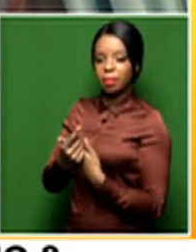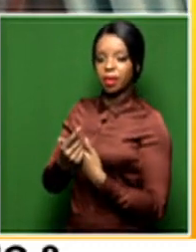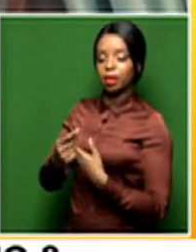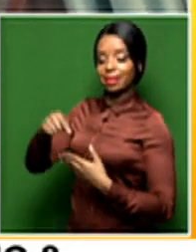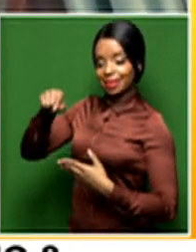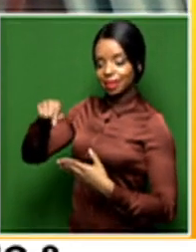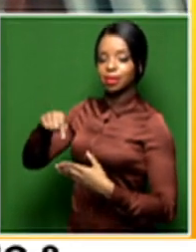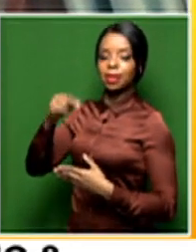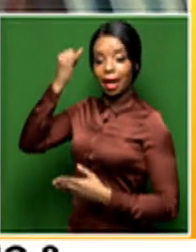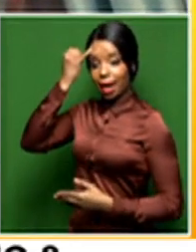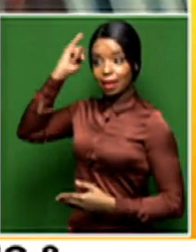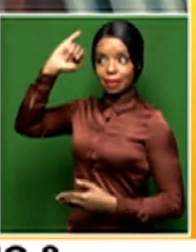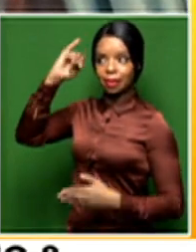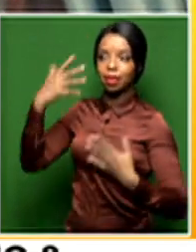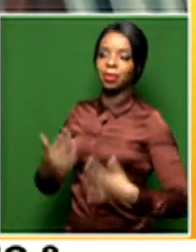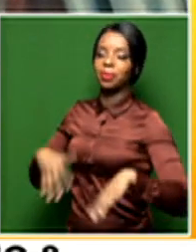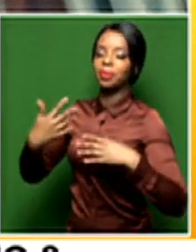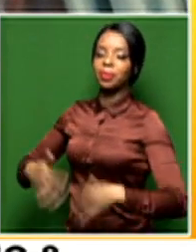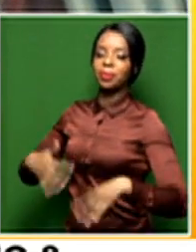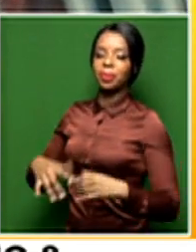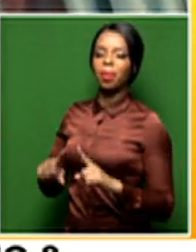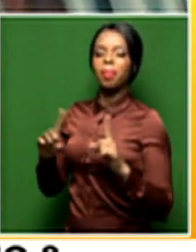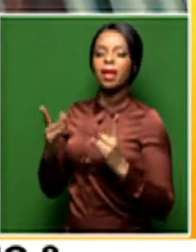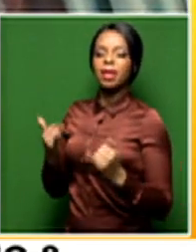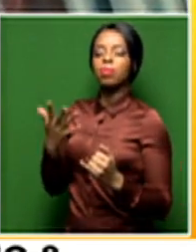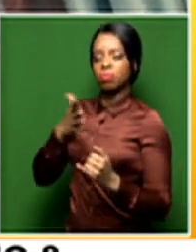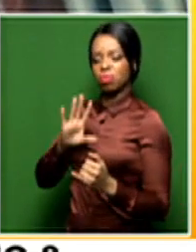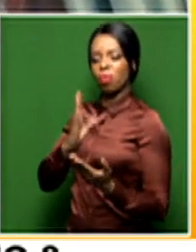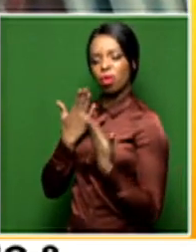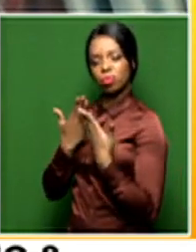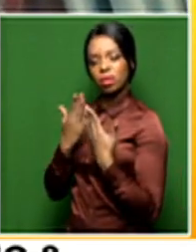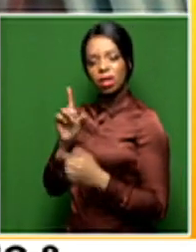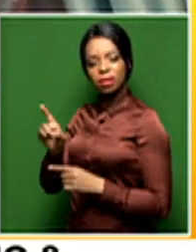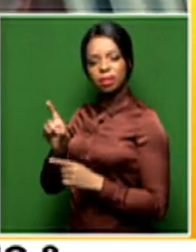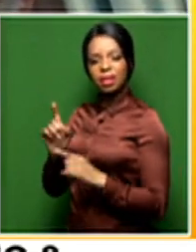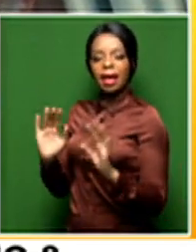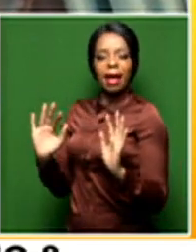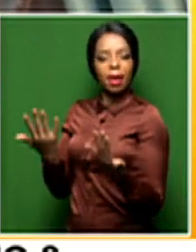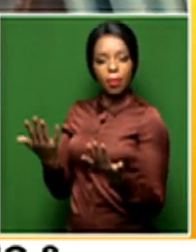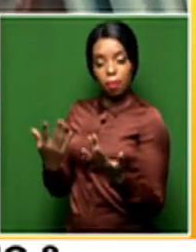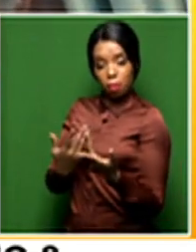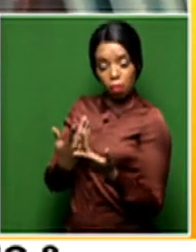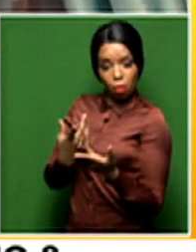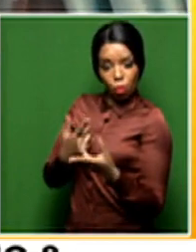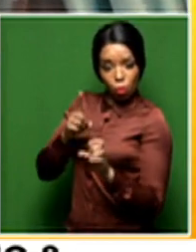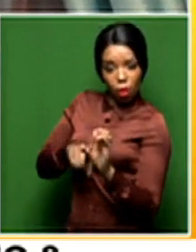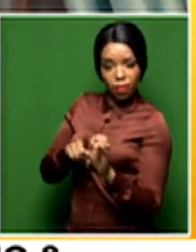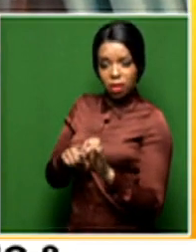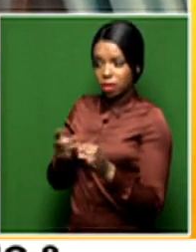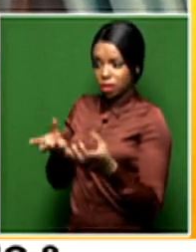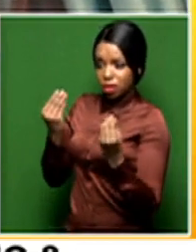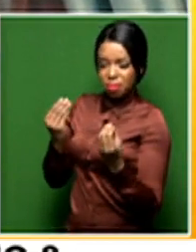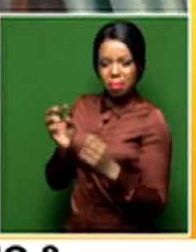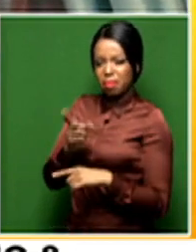think that this is a great idea. In terms of the qualifications needed for something like this, is it a postgraduate degree? What is it? How does it